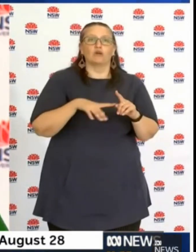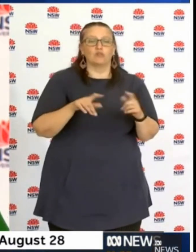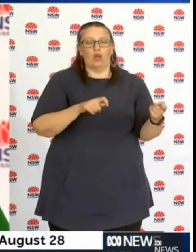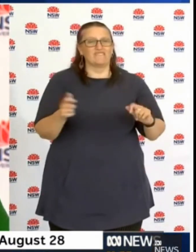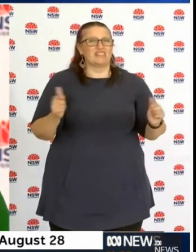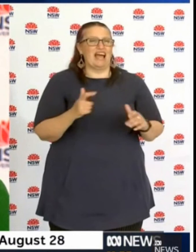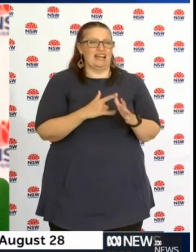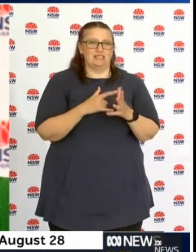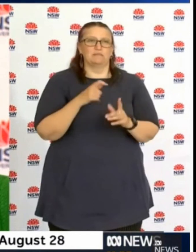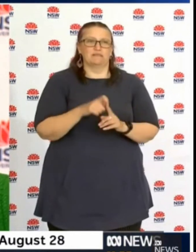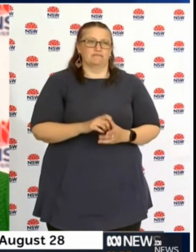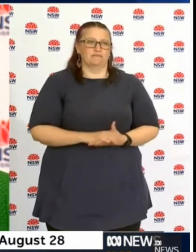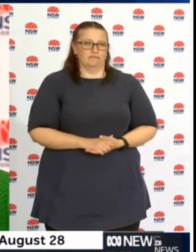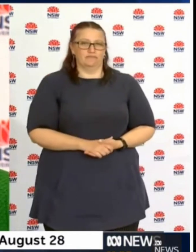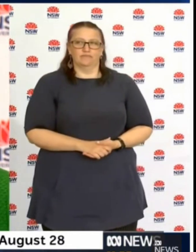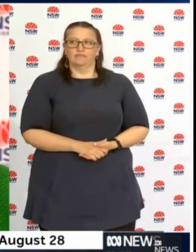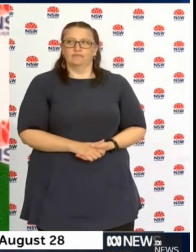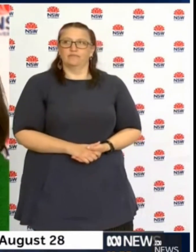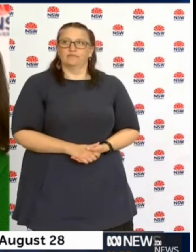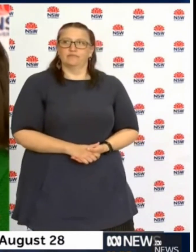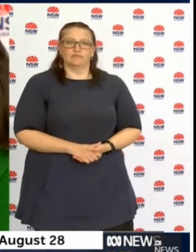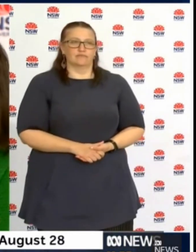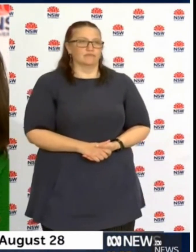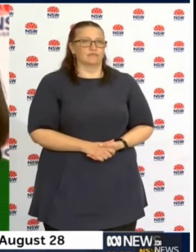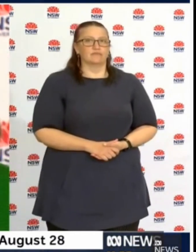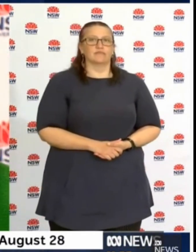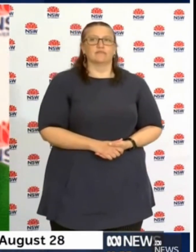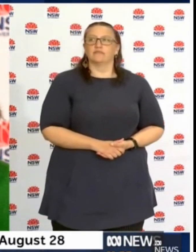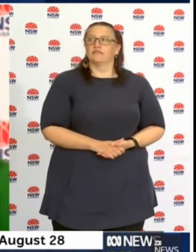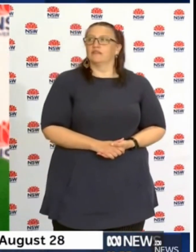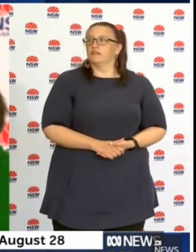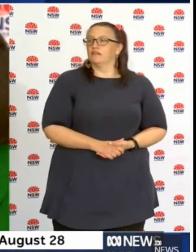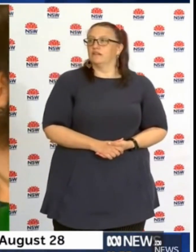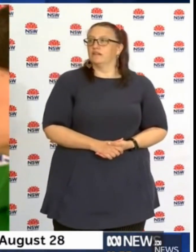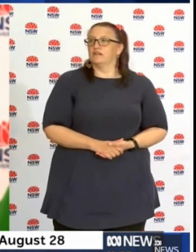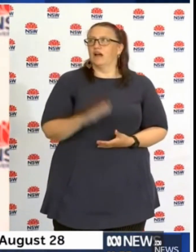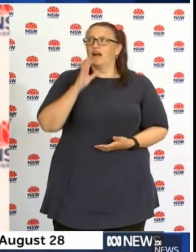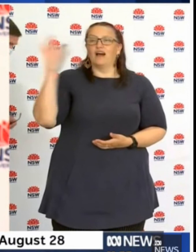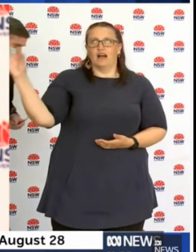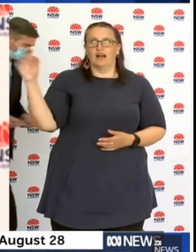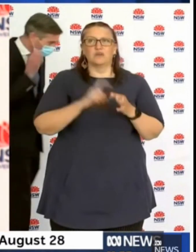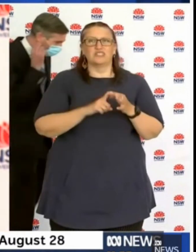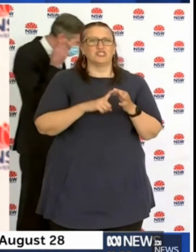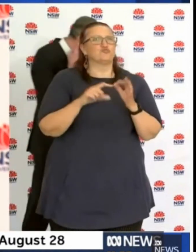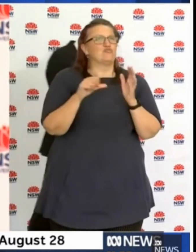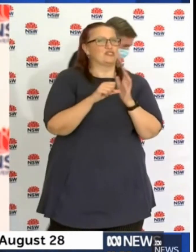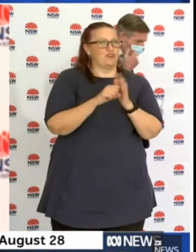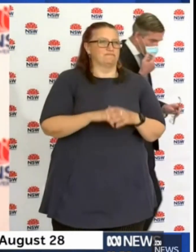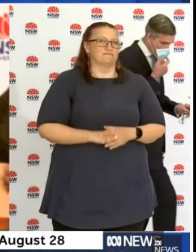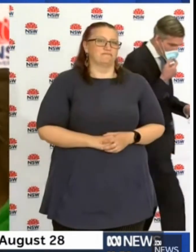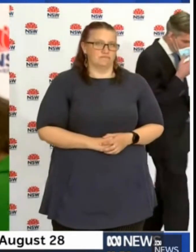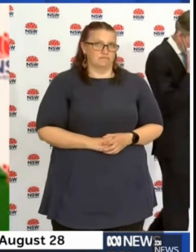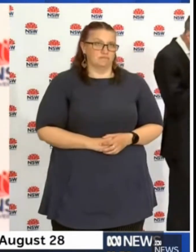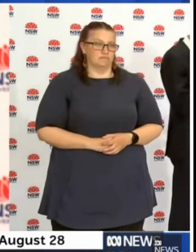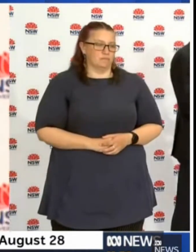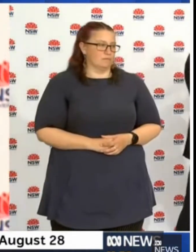the current ABC situation. channel in WA. If you want to continue watching this, you can do so on the ABC News channel. Frederick, you wanted JobKeeper to